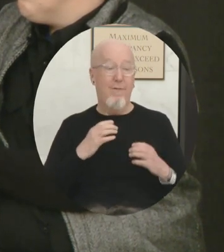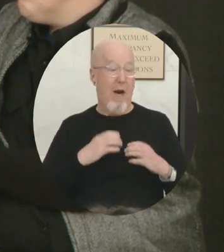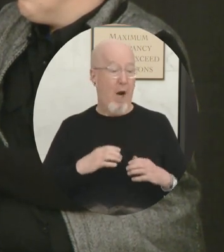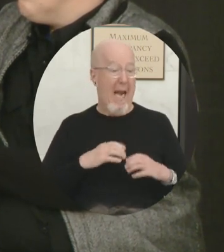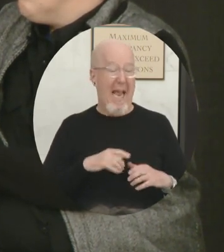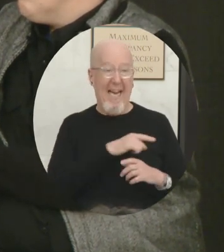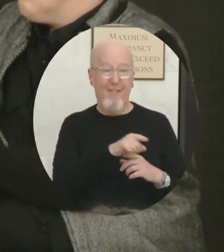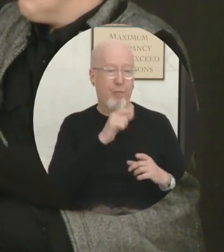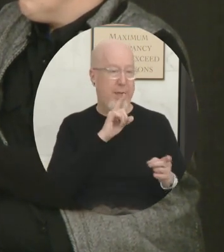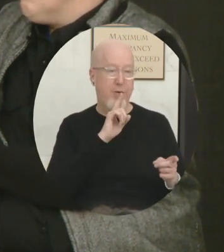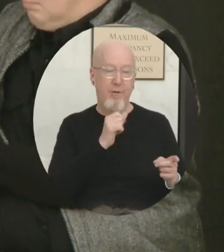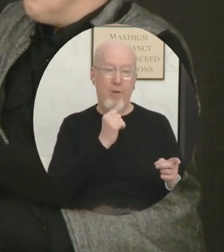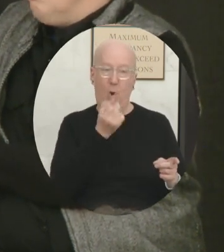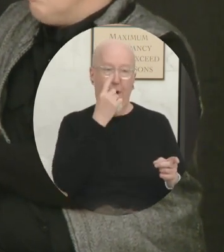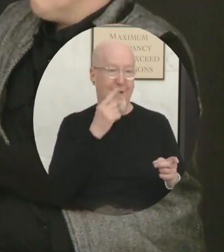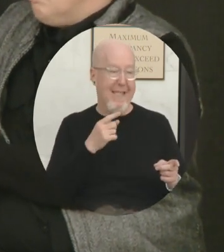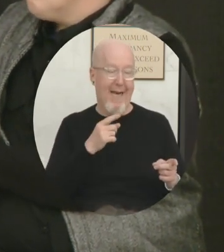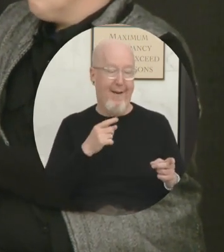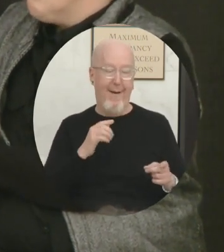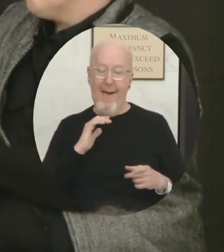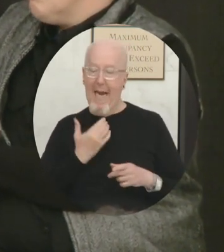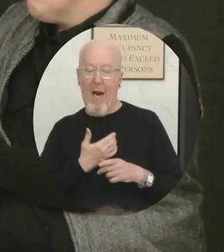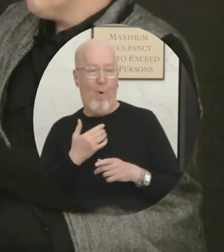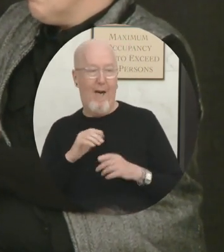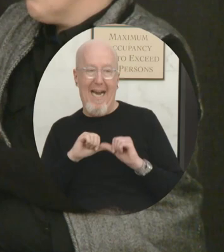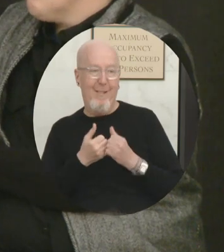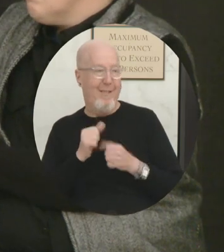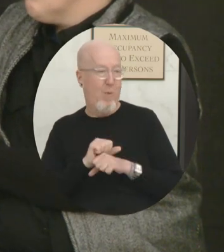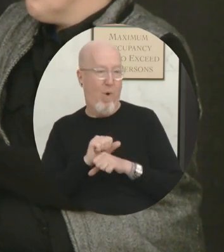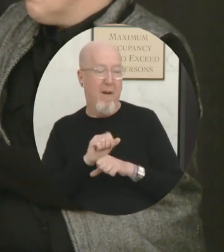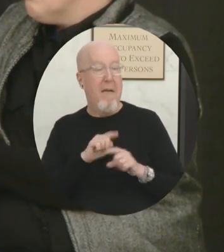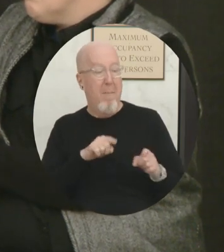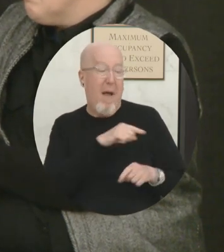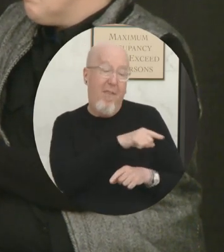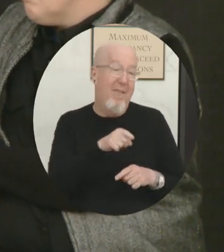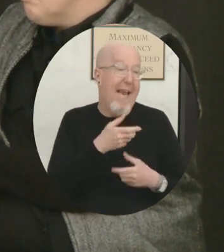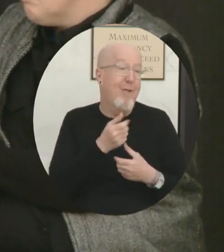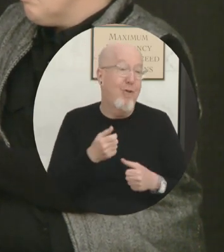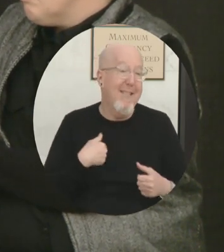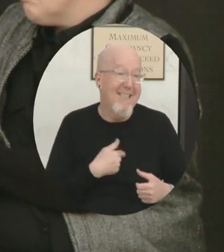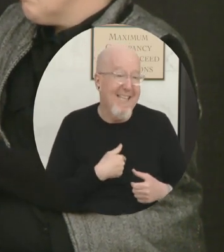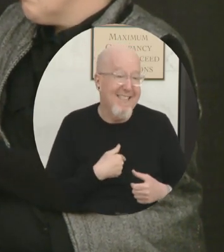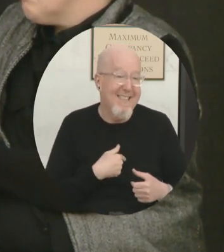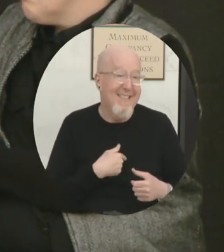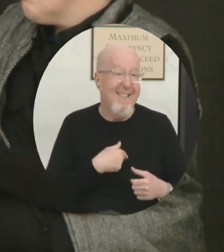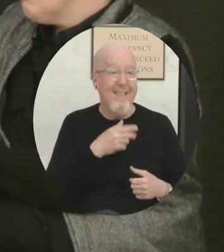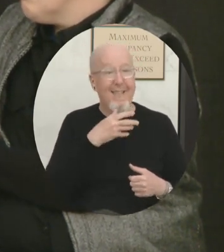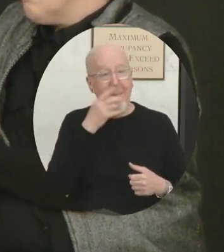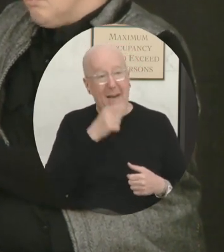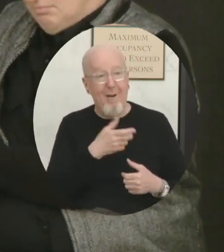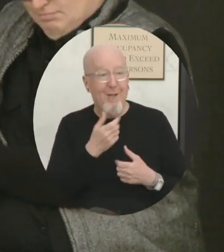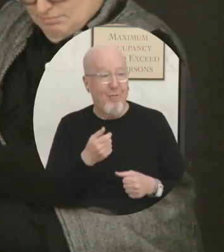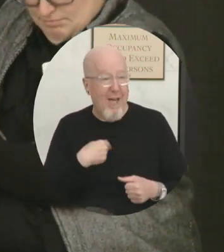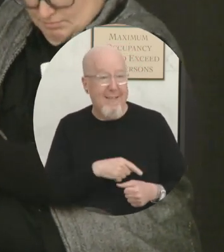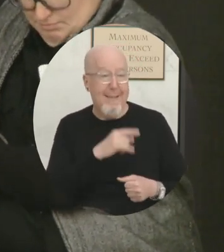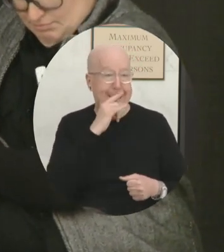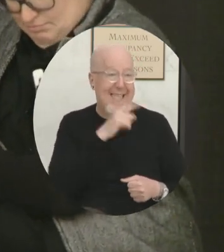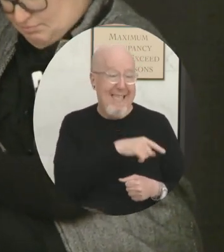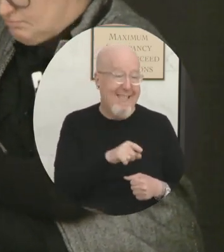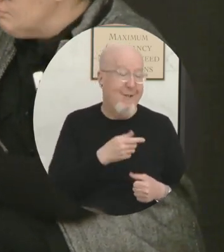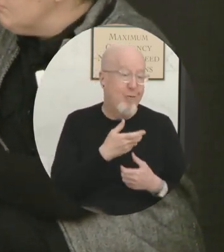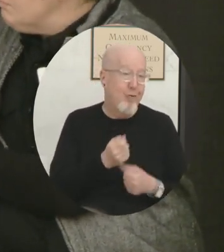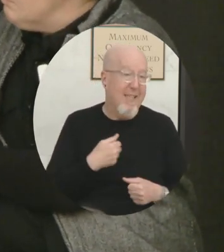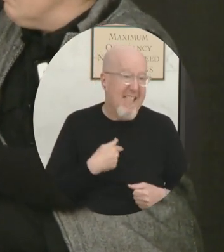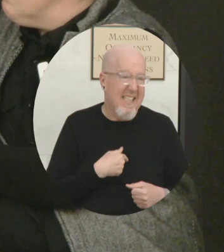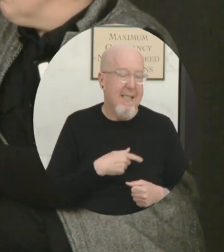know what we do, but they trust us. How do we know that? They're bringing us their kids every day. They're bringing us their parents every day. You know, so there's this, we have this like innate trust. So